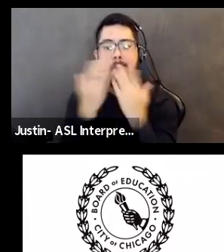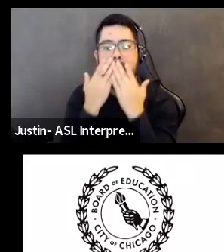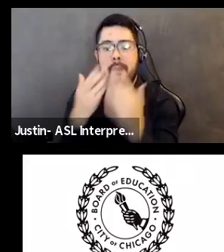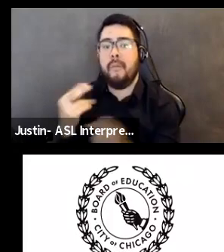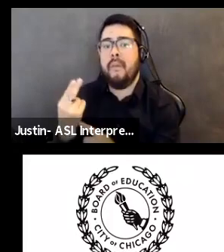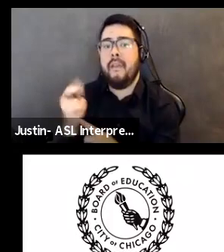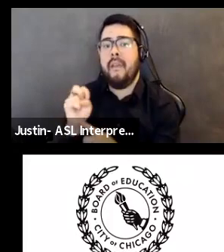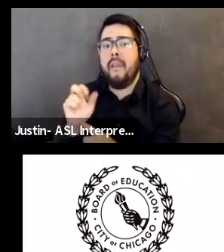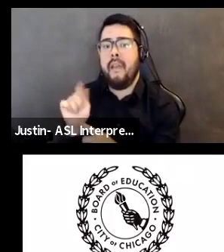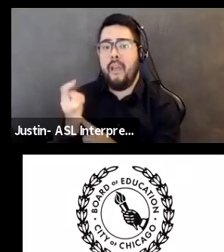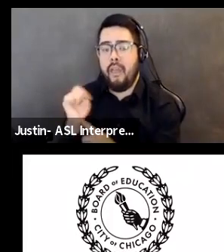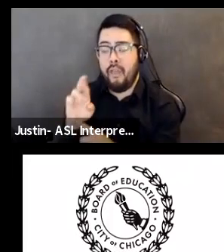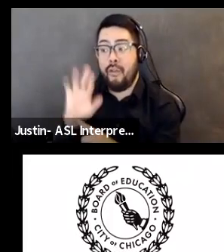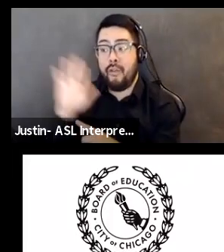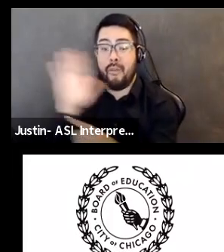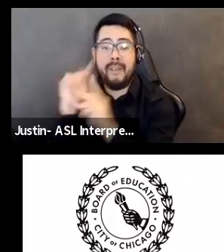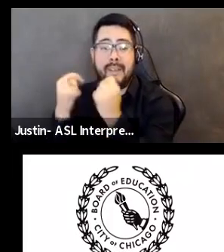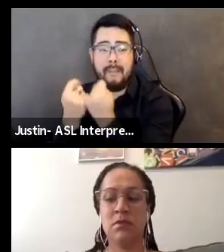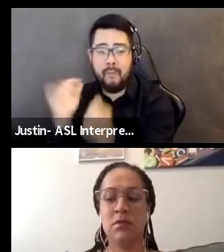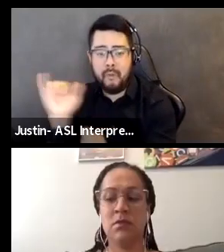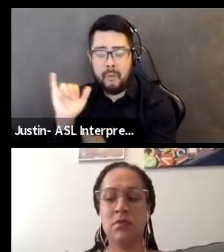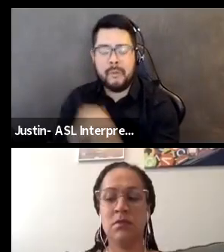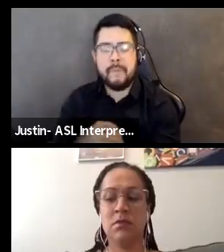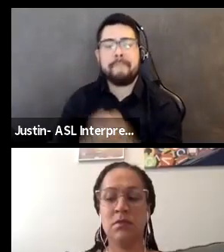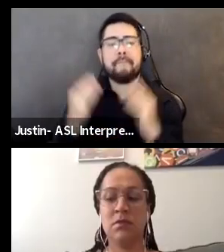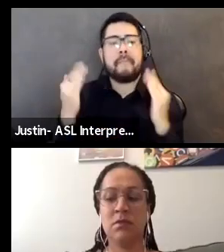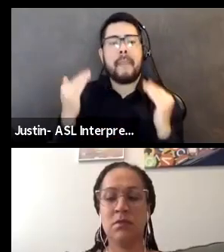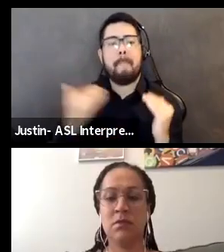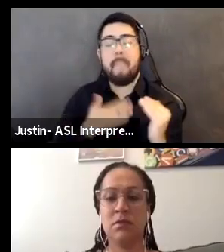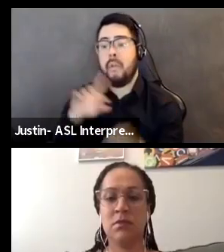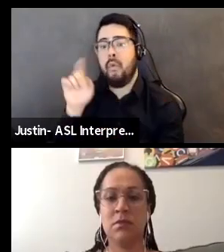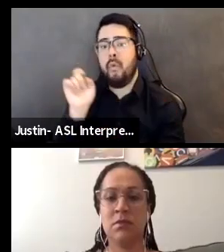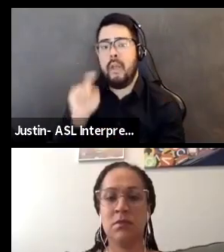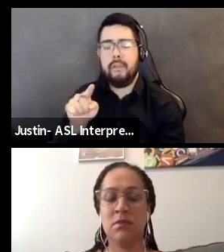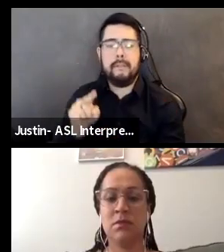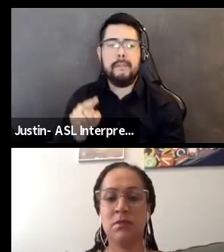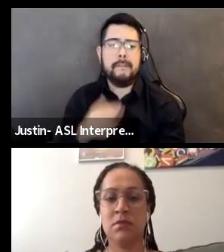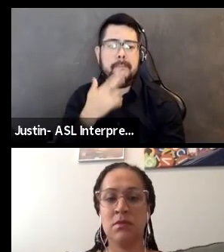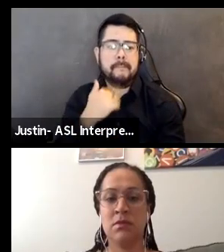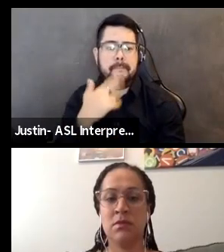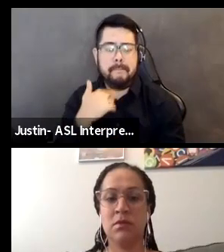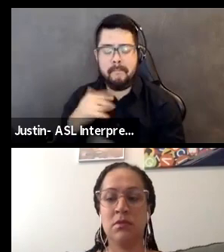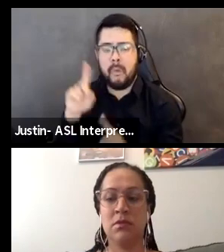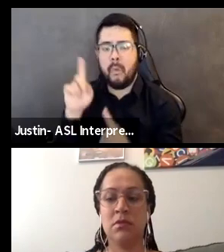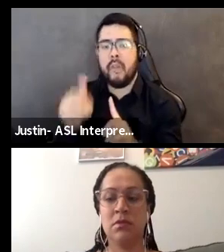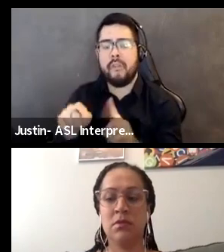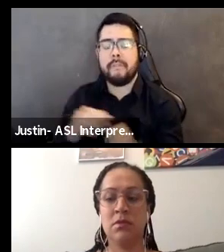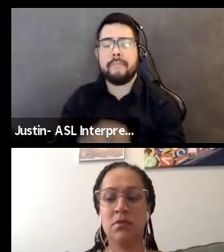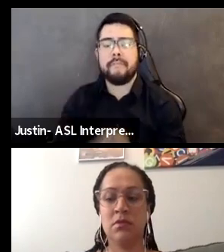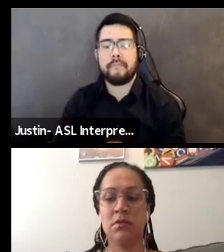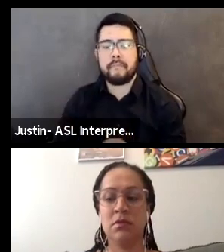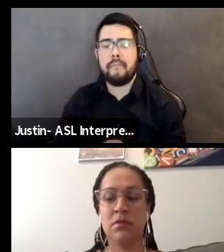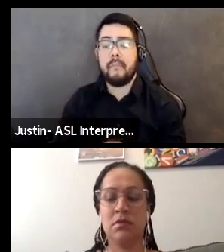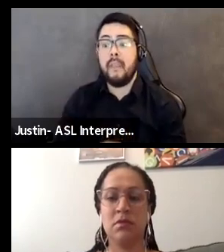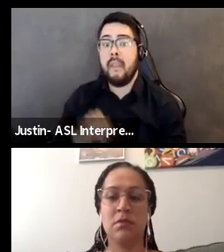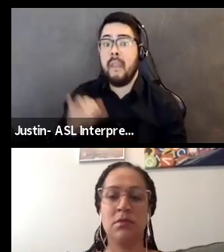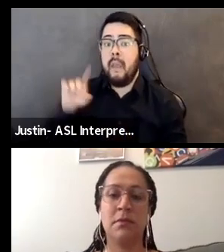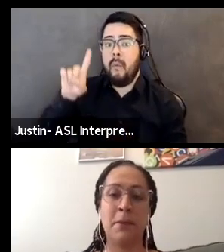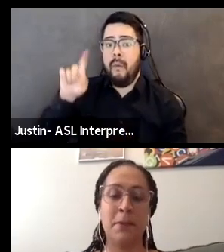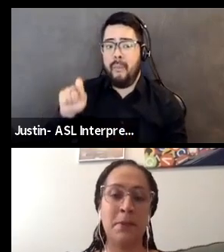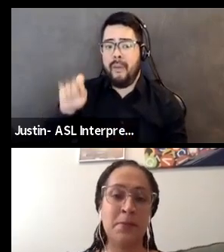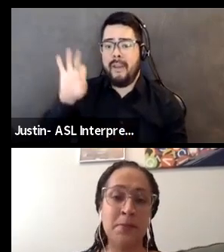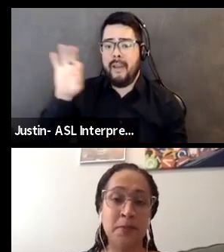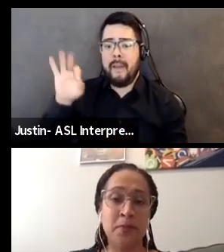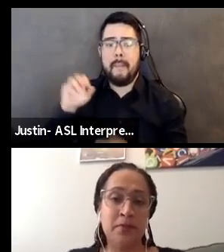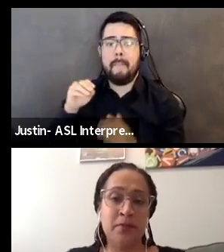and all your team um and my my question is very minute um it's the 1.9 million